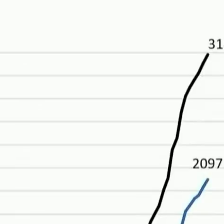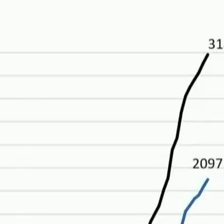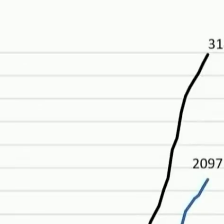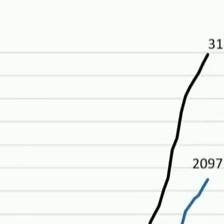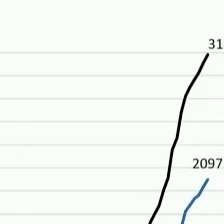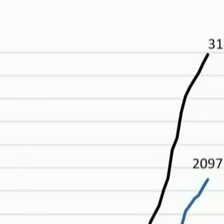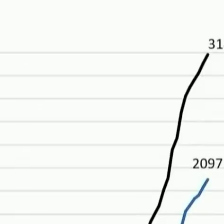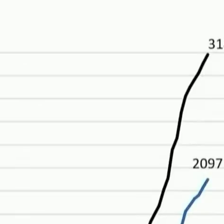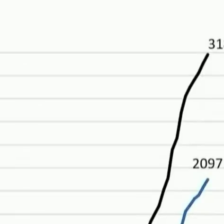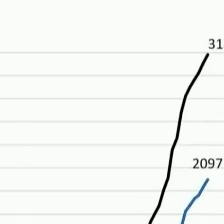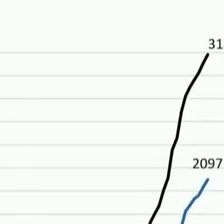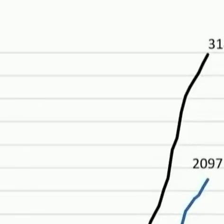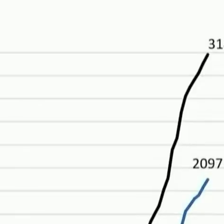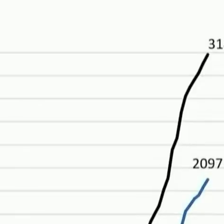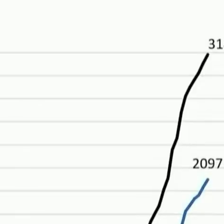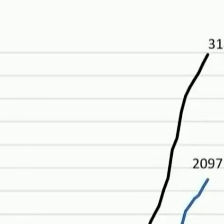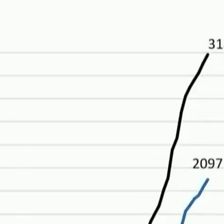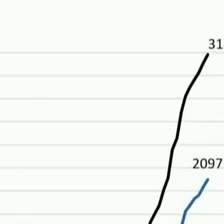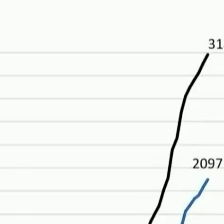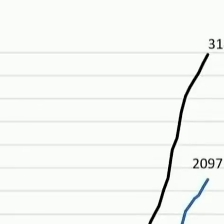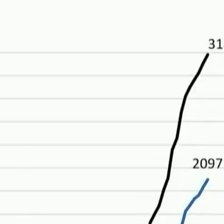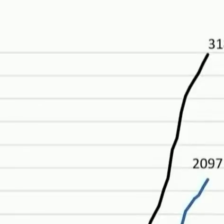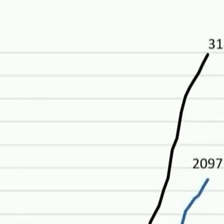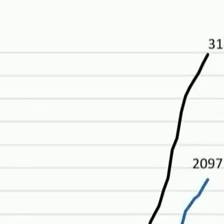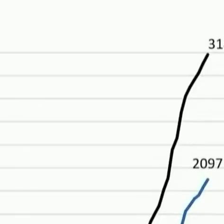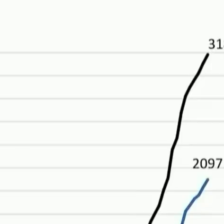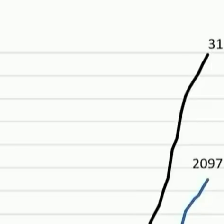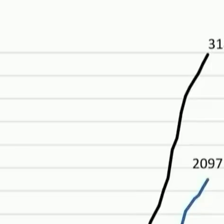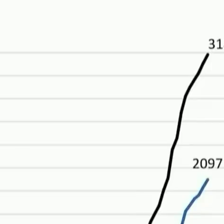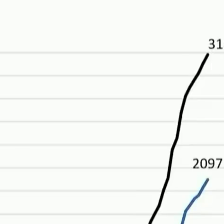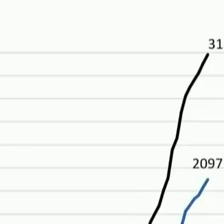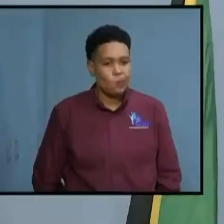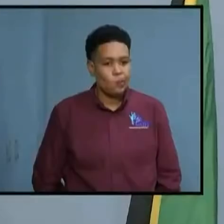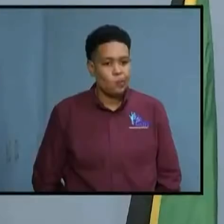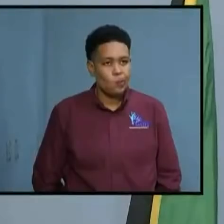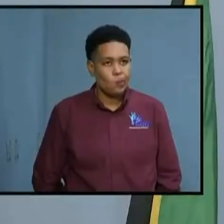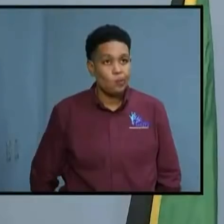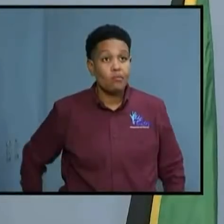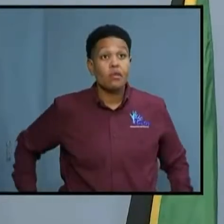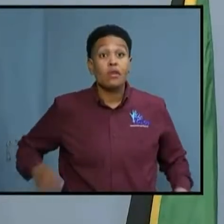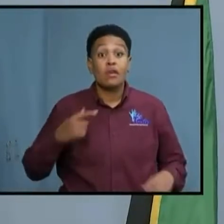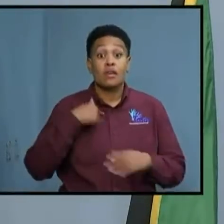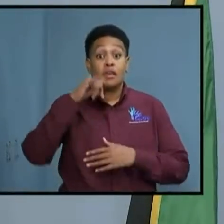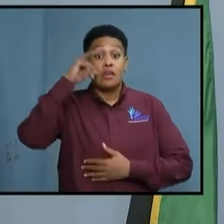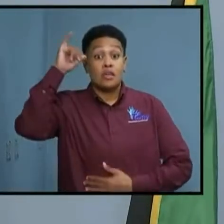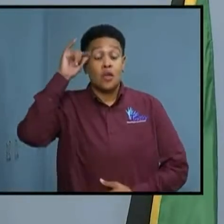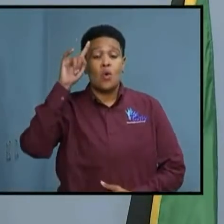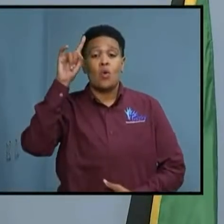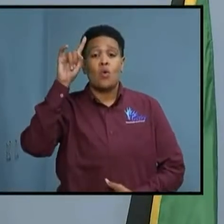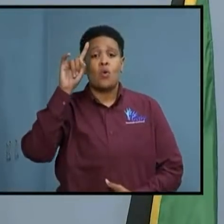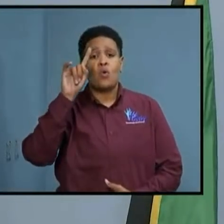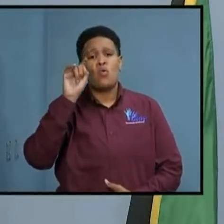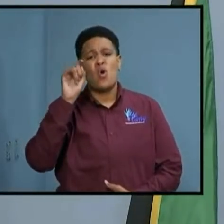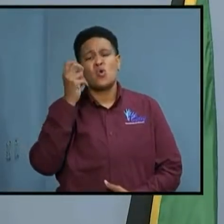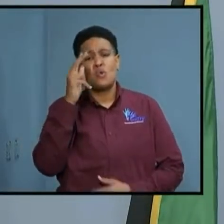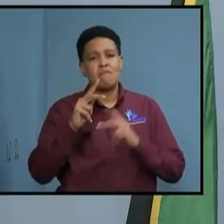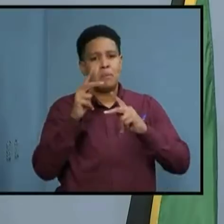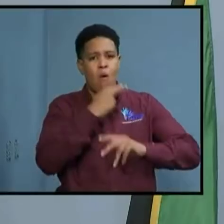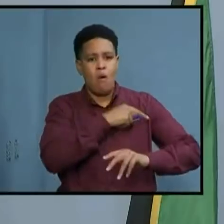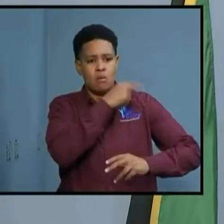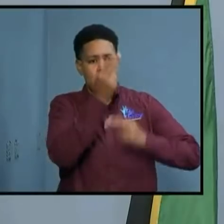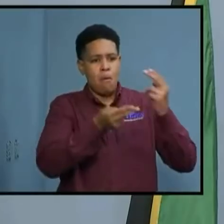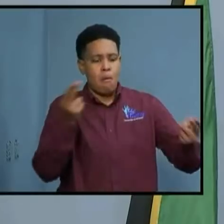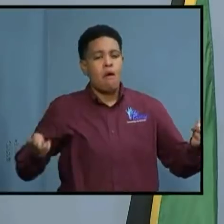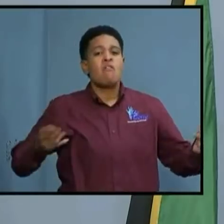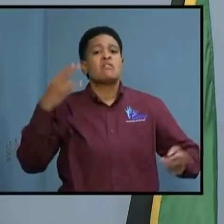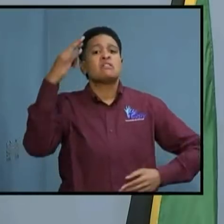We also have 17 persons isolated in government facilities, 2,190 isolated